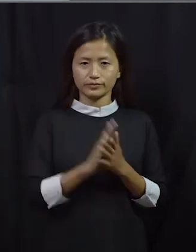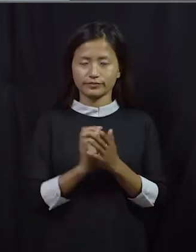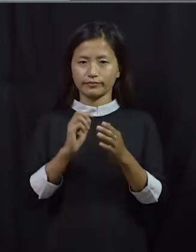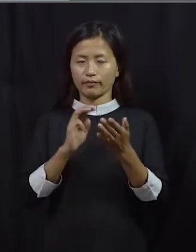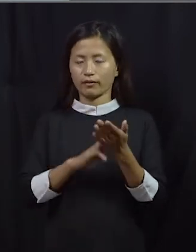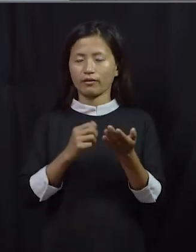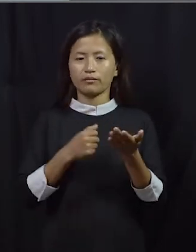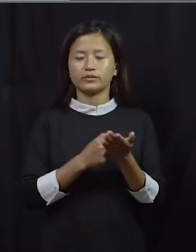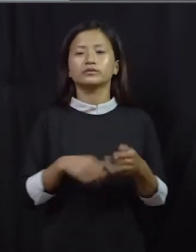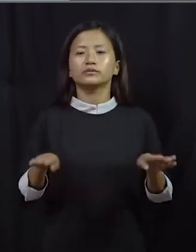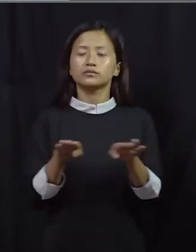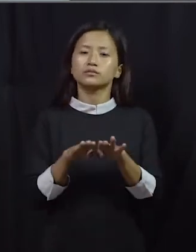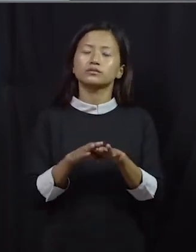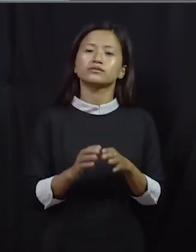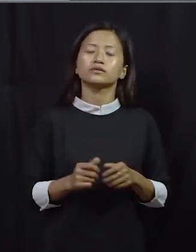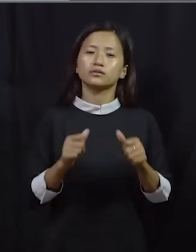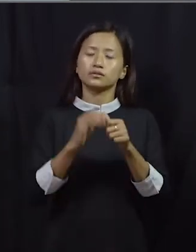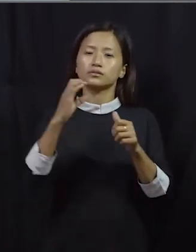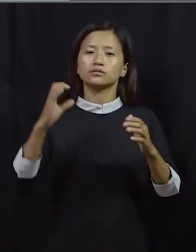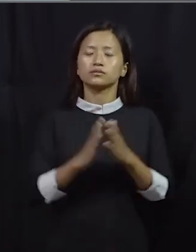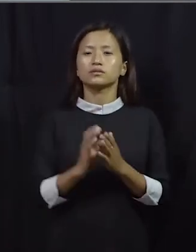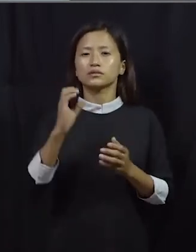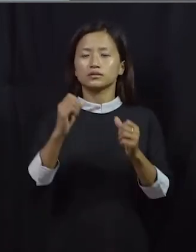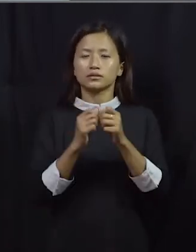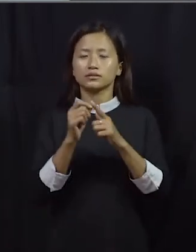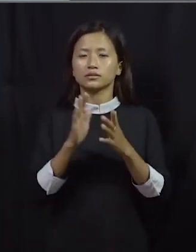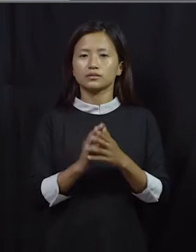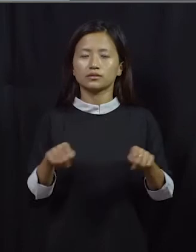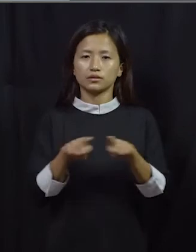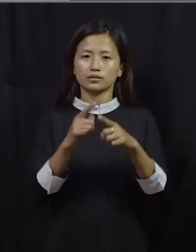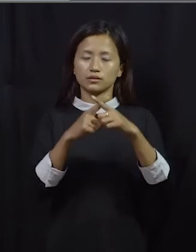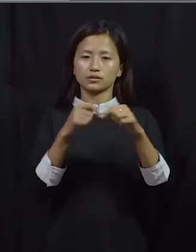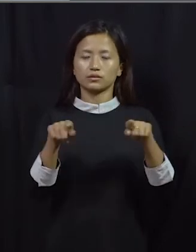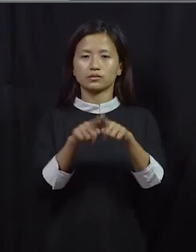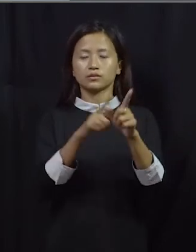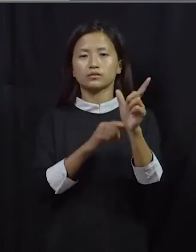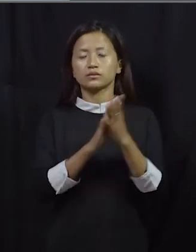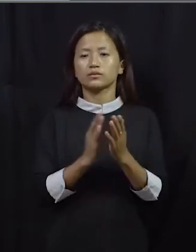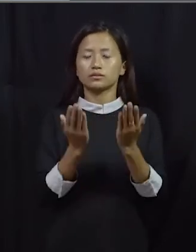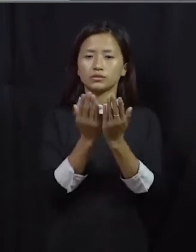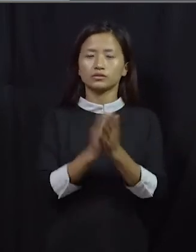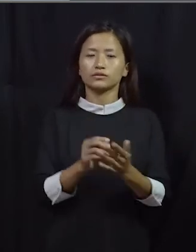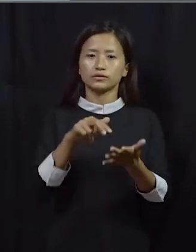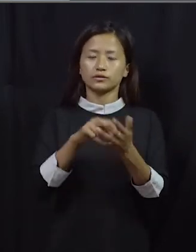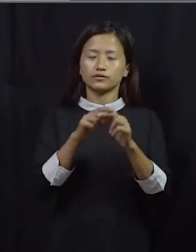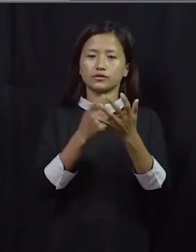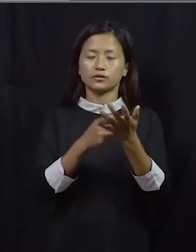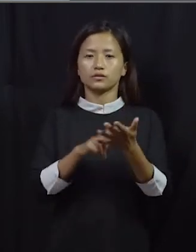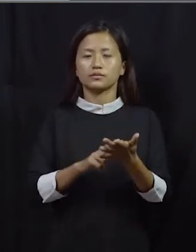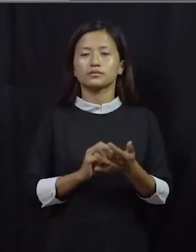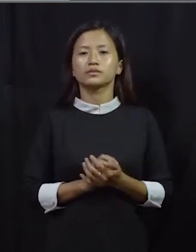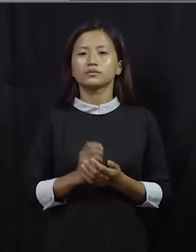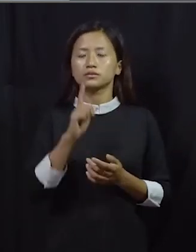the close of the accounts, the capital accounts of X and Y stood in the books of the firm